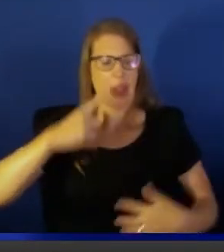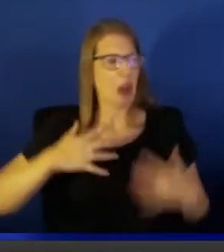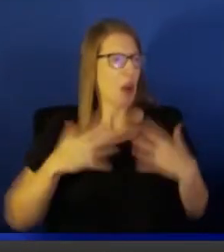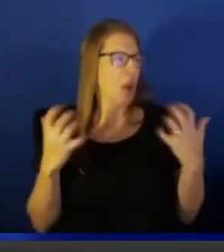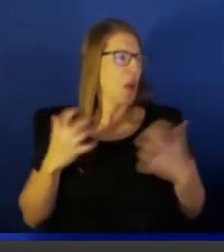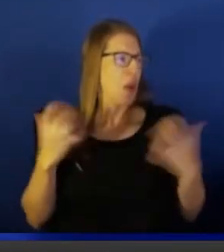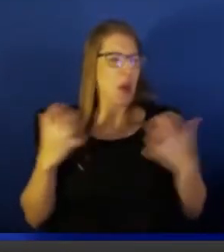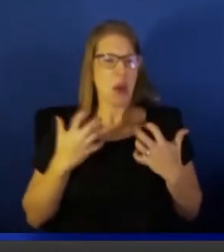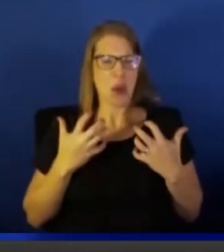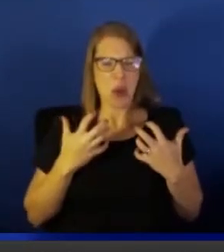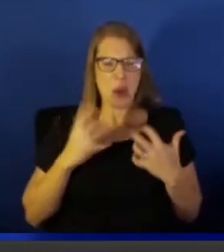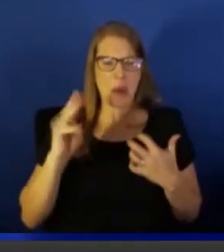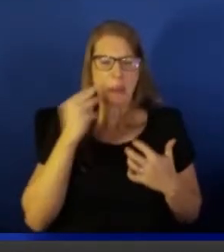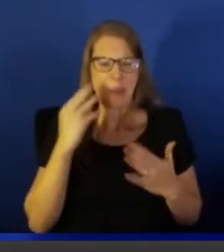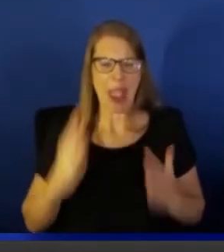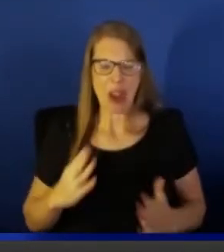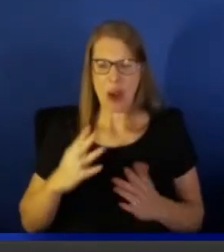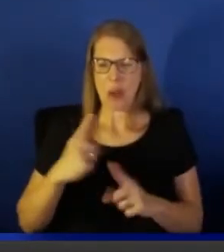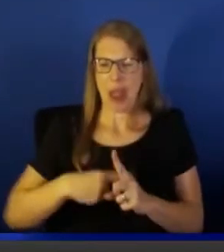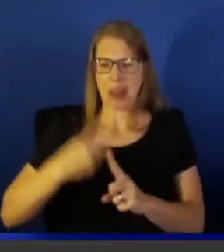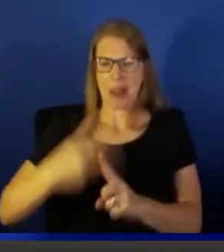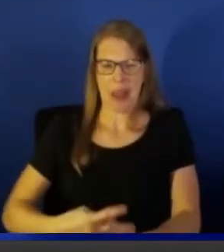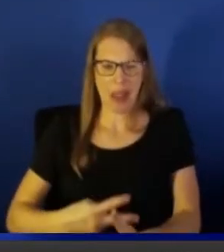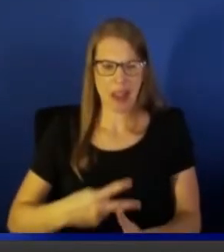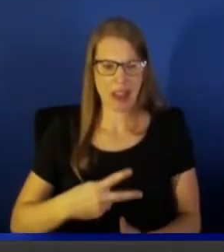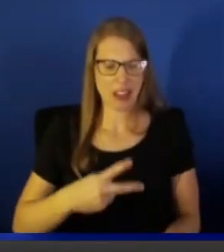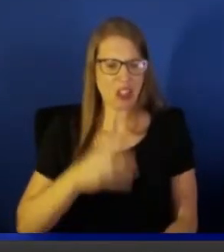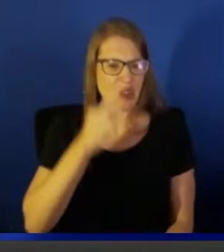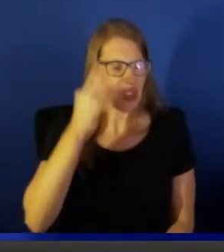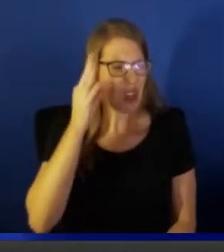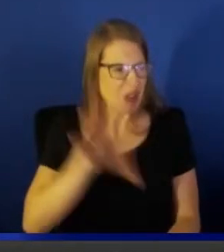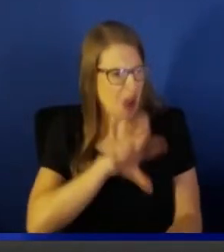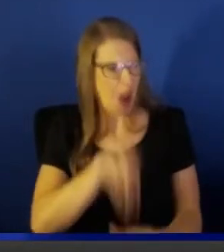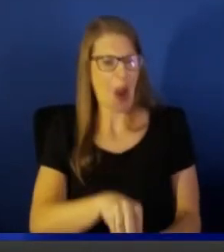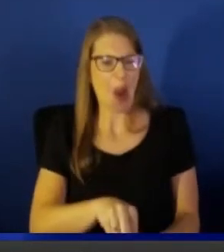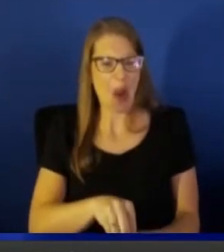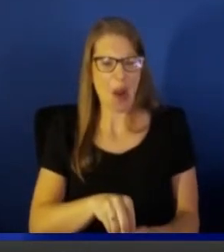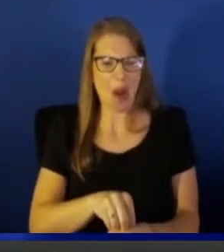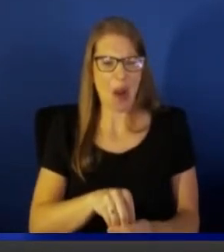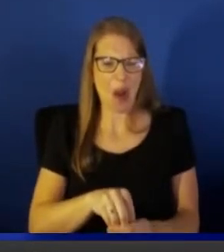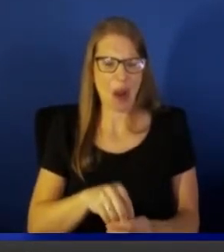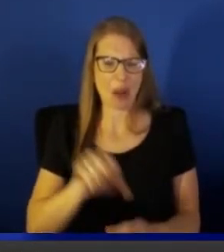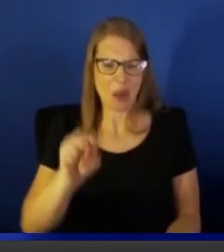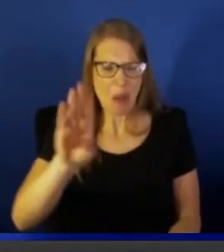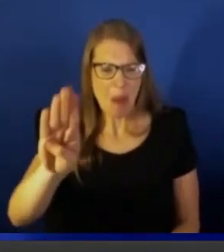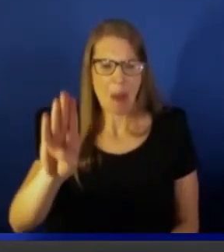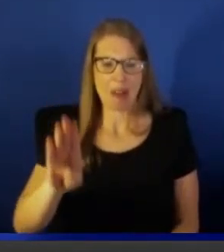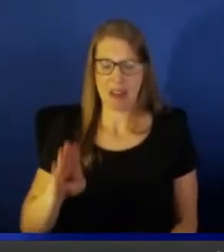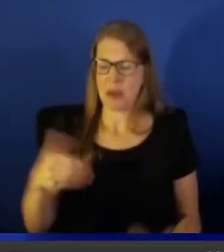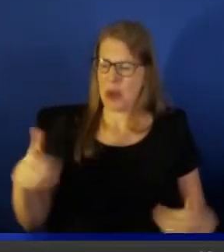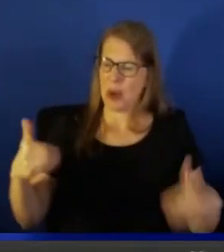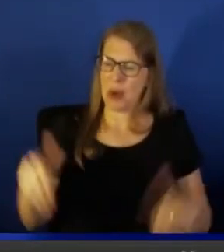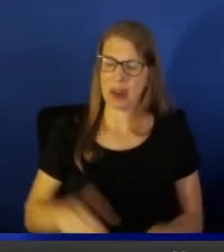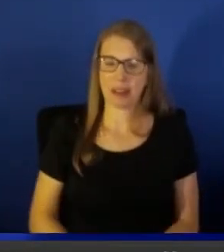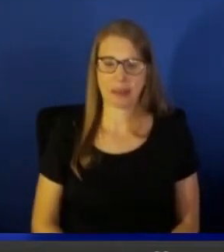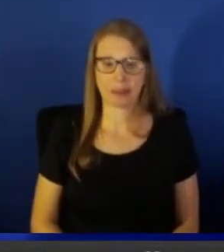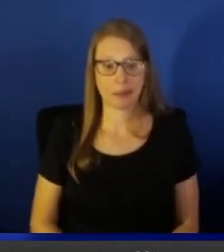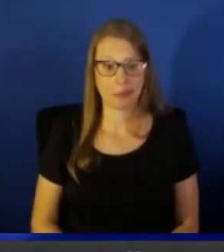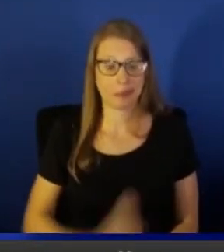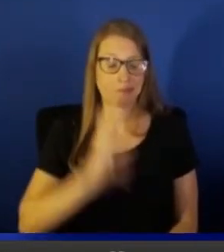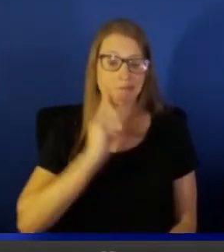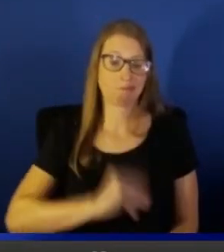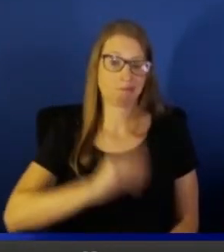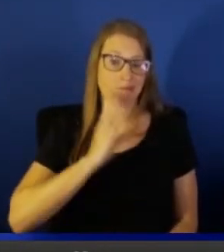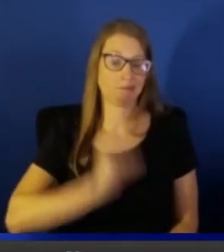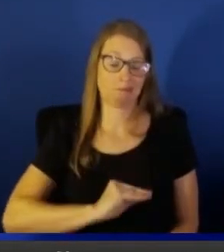months, Chiefs are winning, all of that, and the world changes a bit in March 2020. And like many others, you experience it both in your professional position, but as a